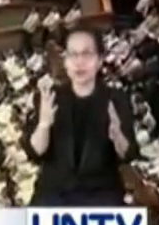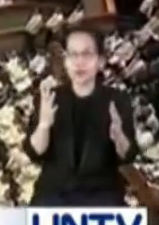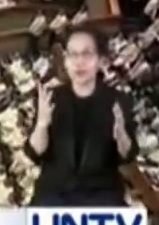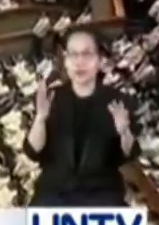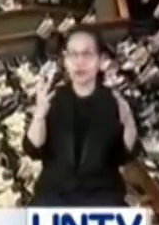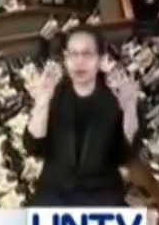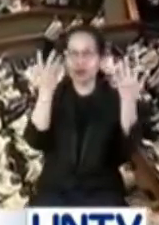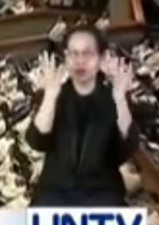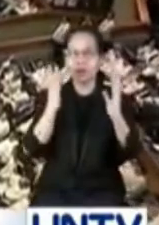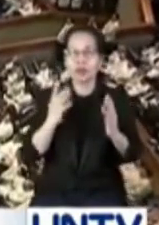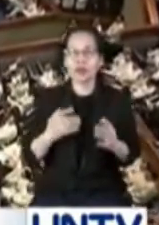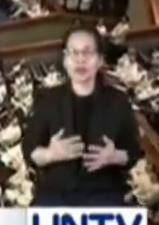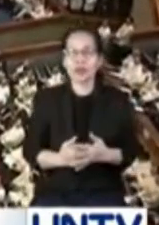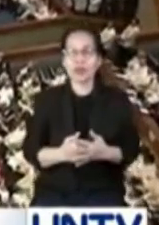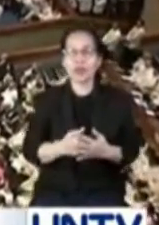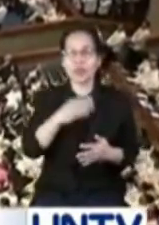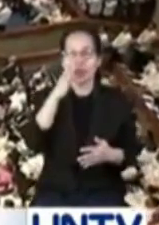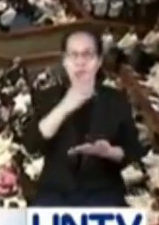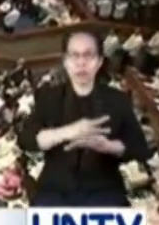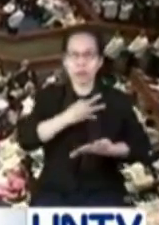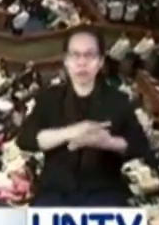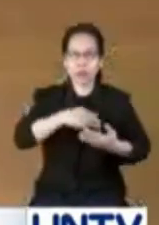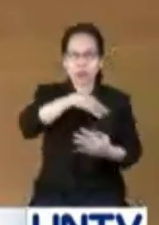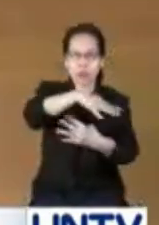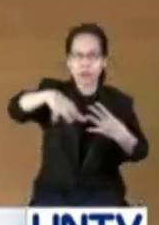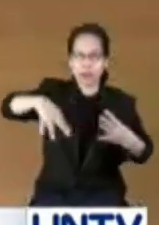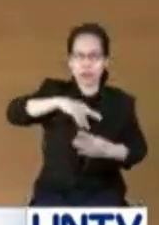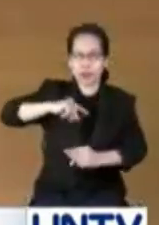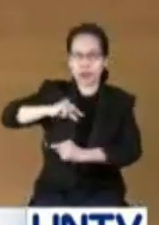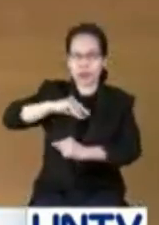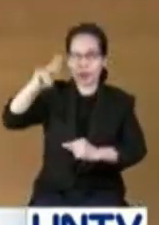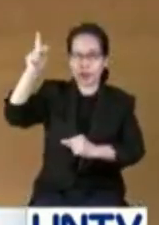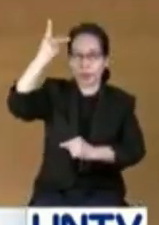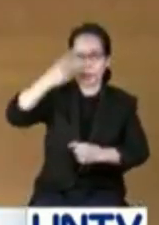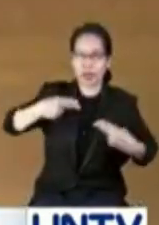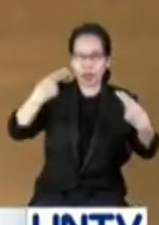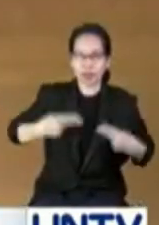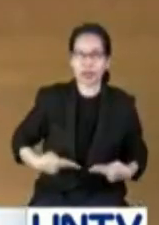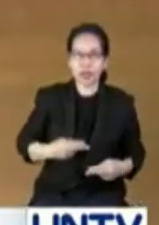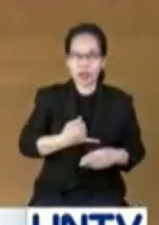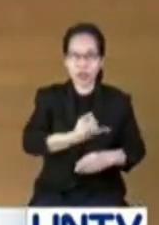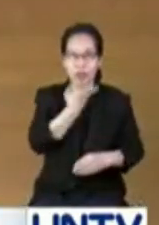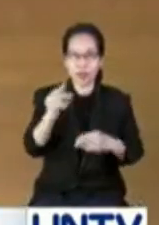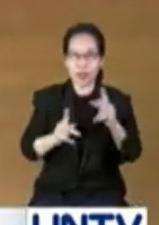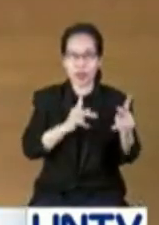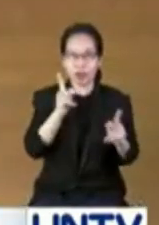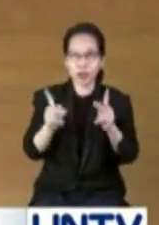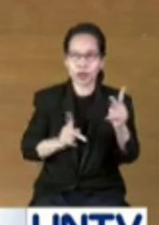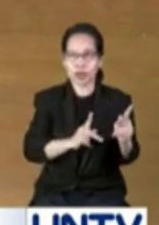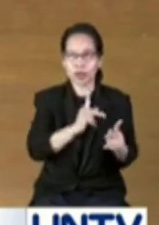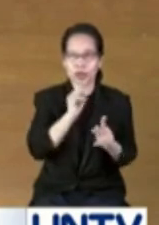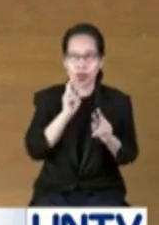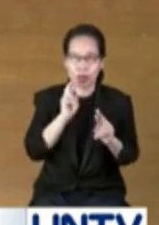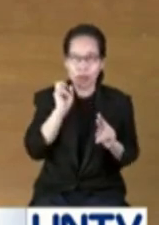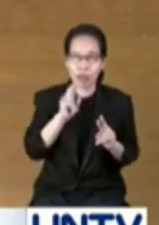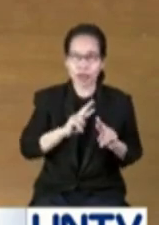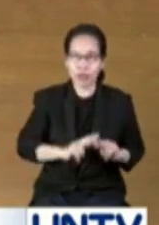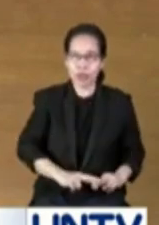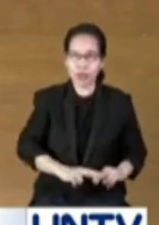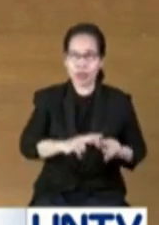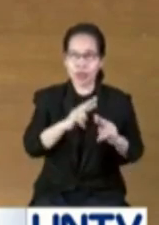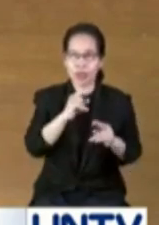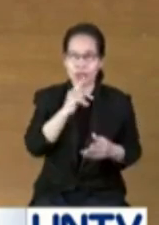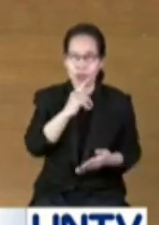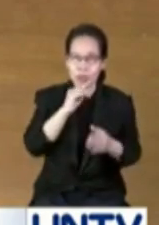The funds for the social security and public health insurance of our people shall remain intact and